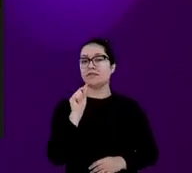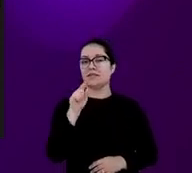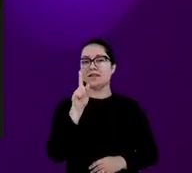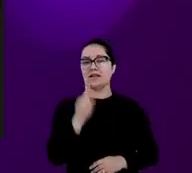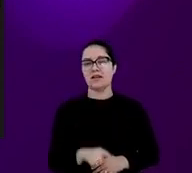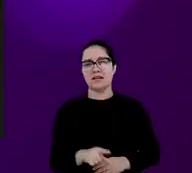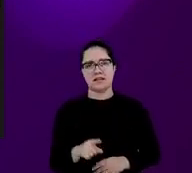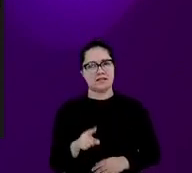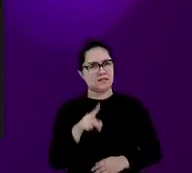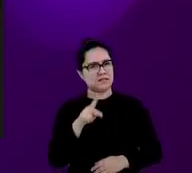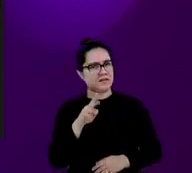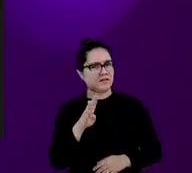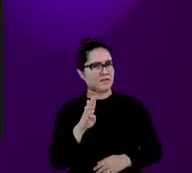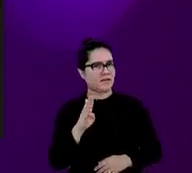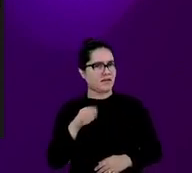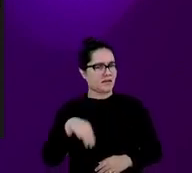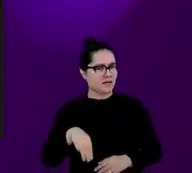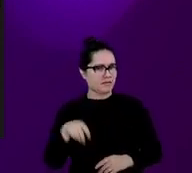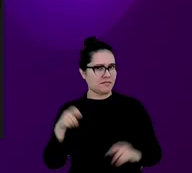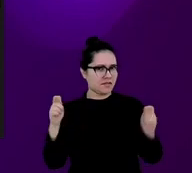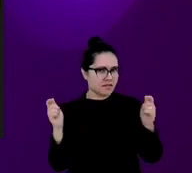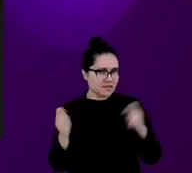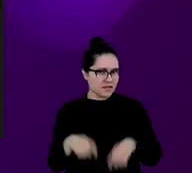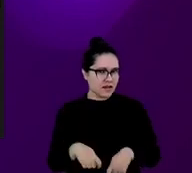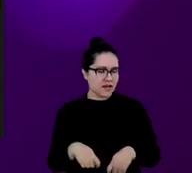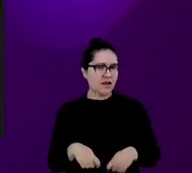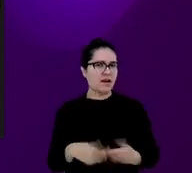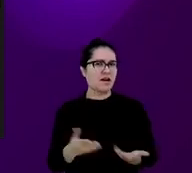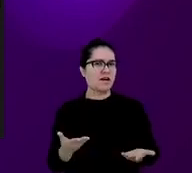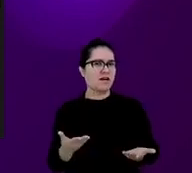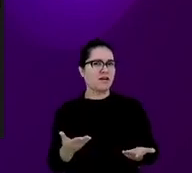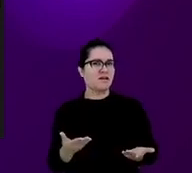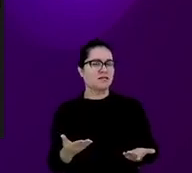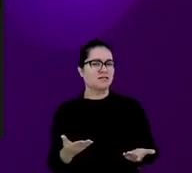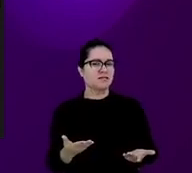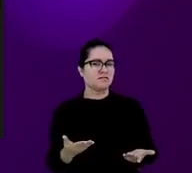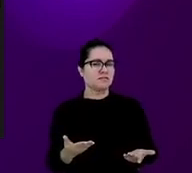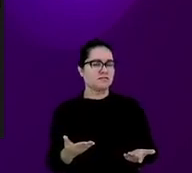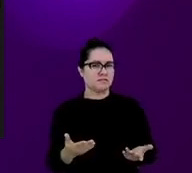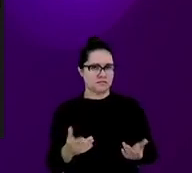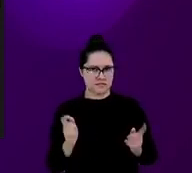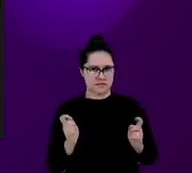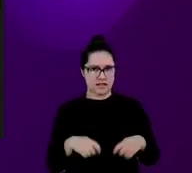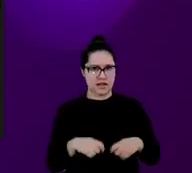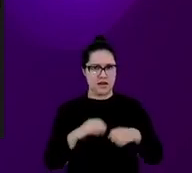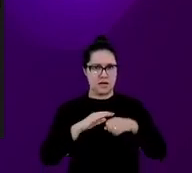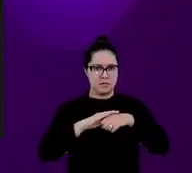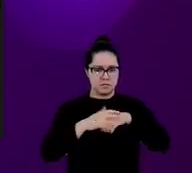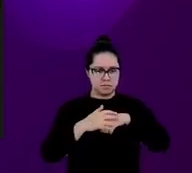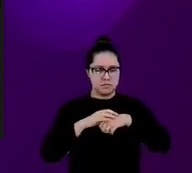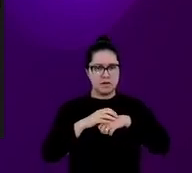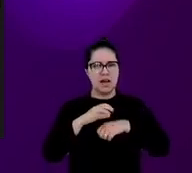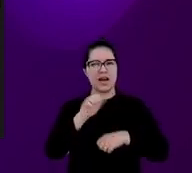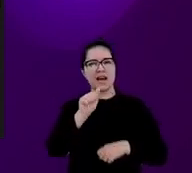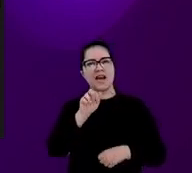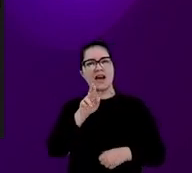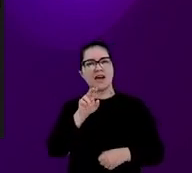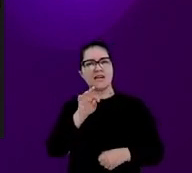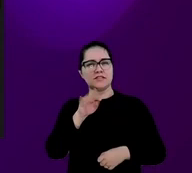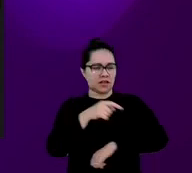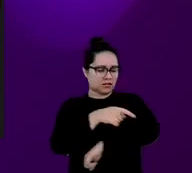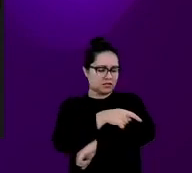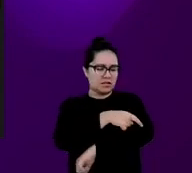stimulate regeneration of articular cartilage? Because it's known that, there